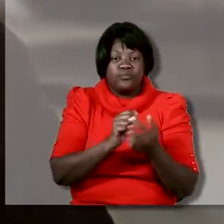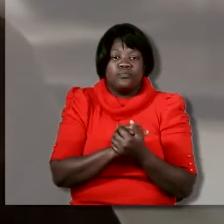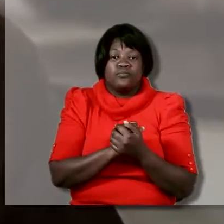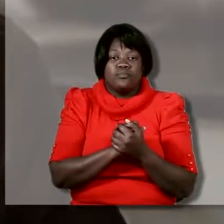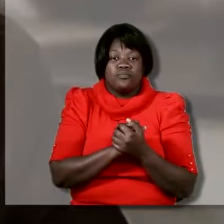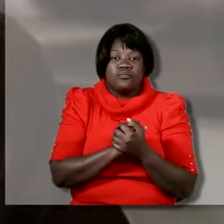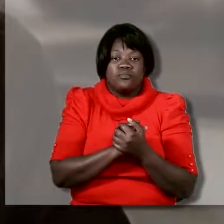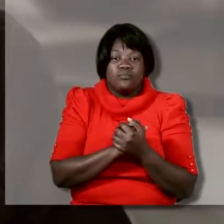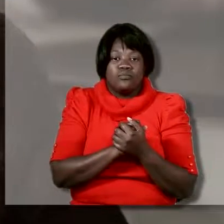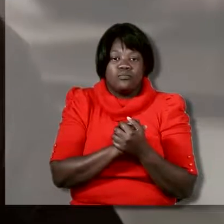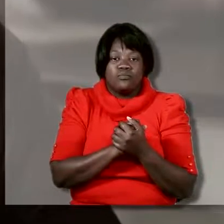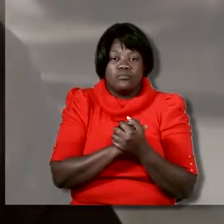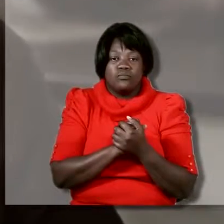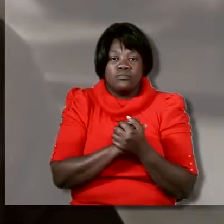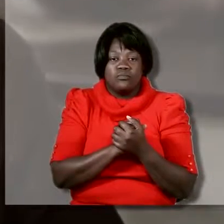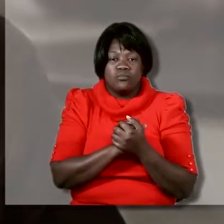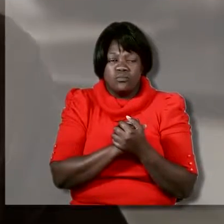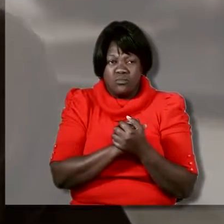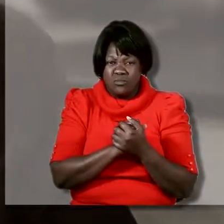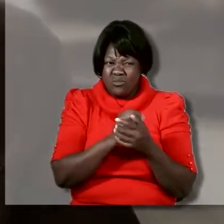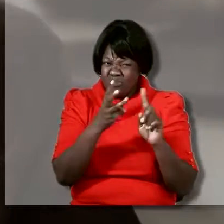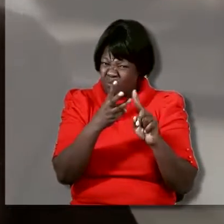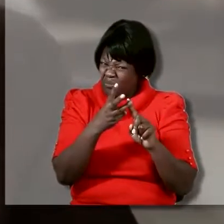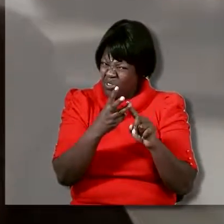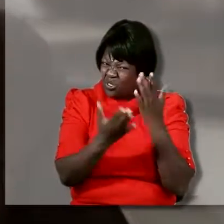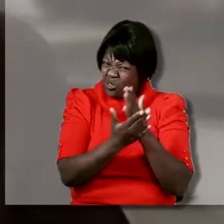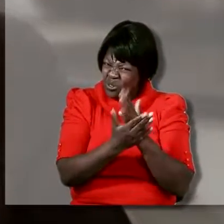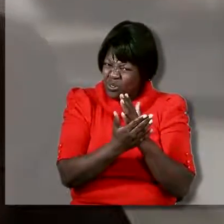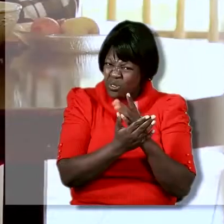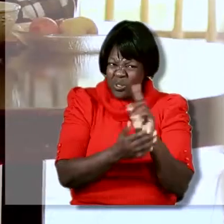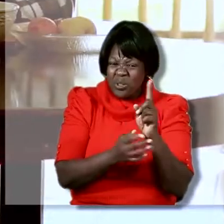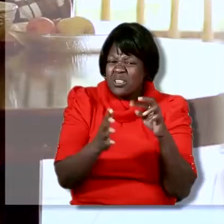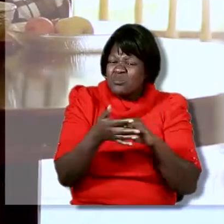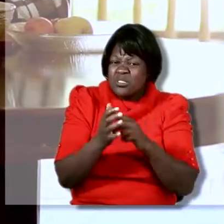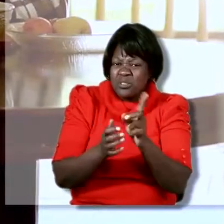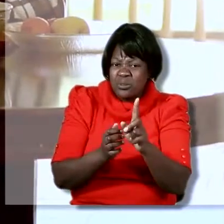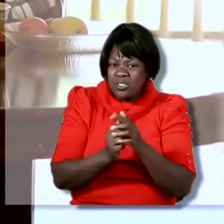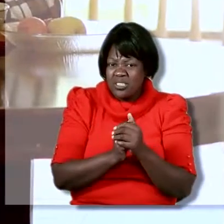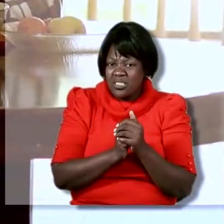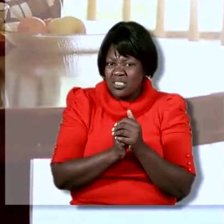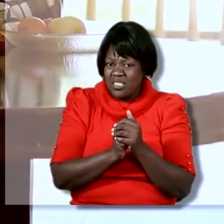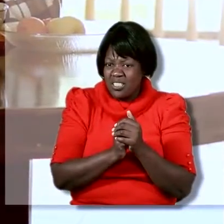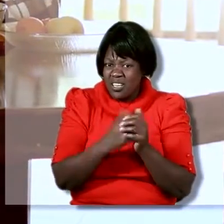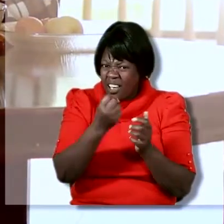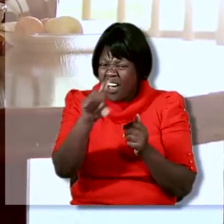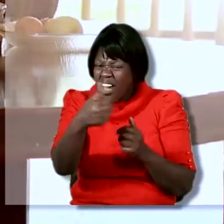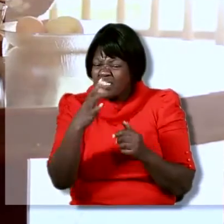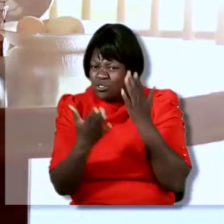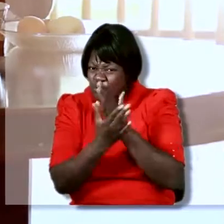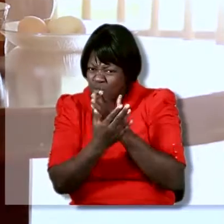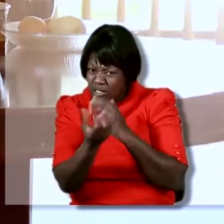General truths? What does that mean? Is there another type of truth? The word general here refers